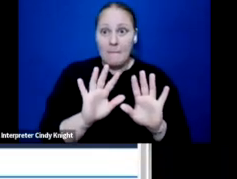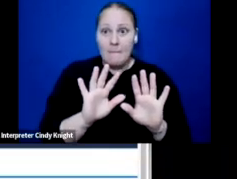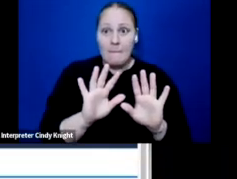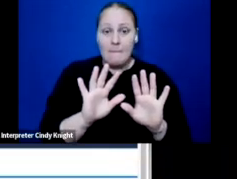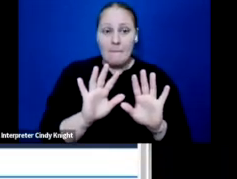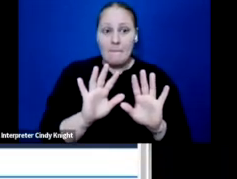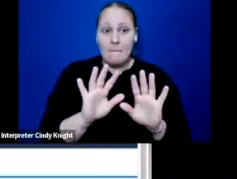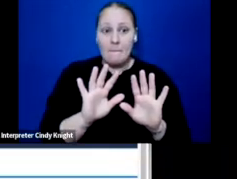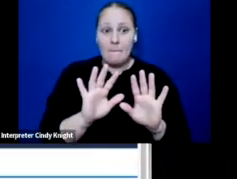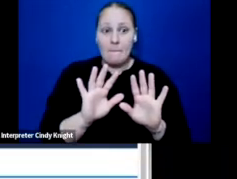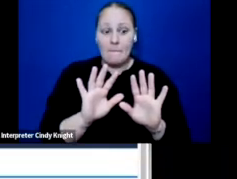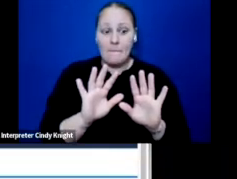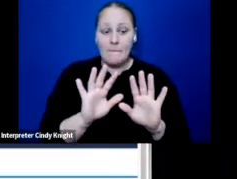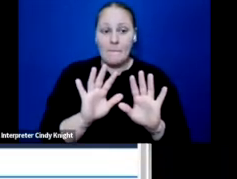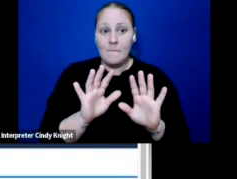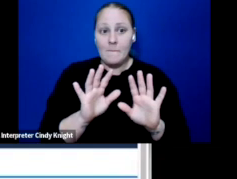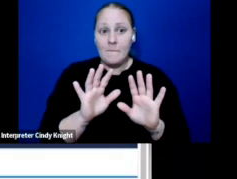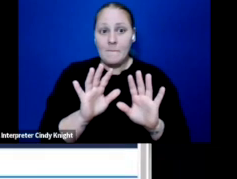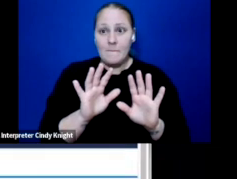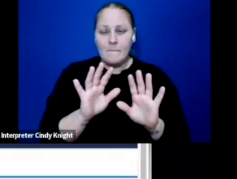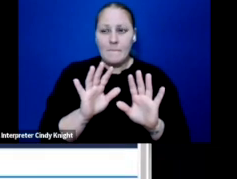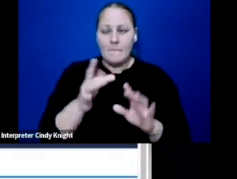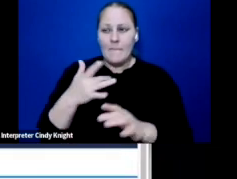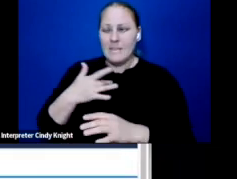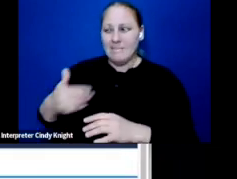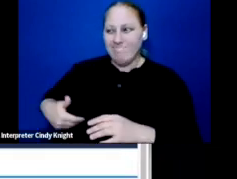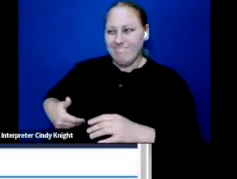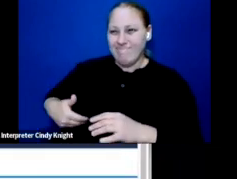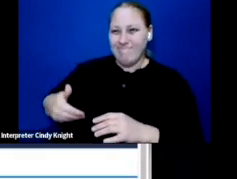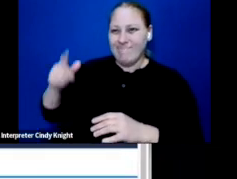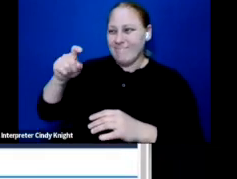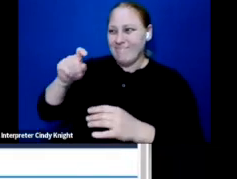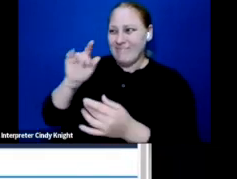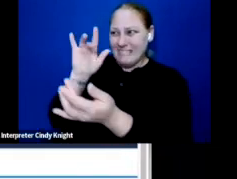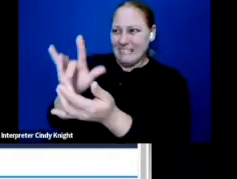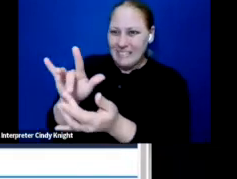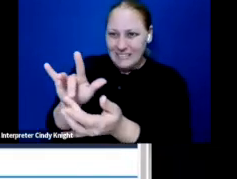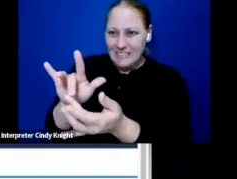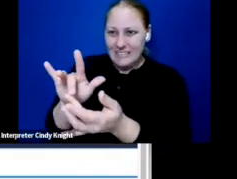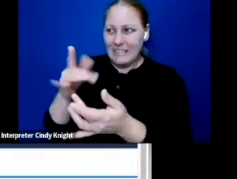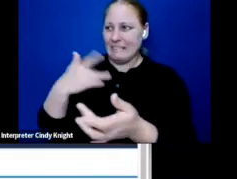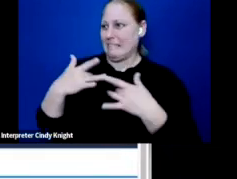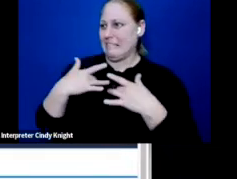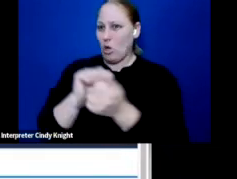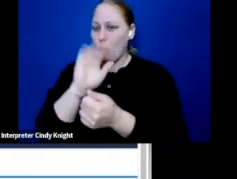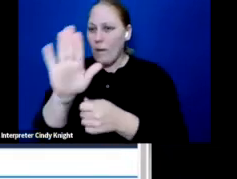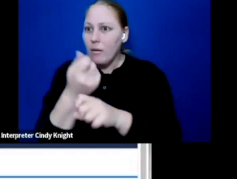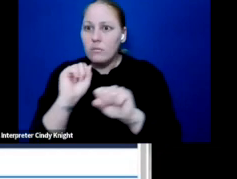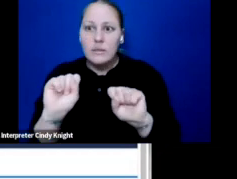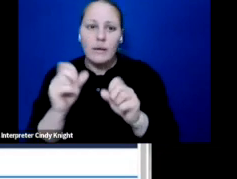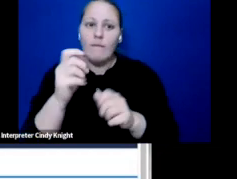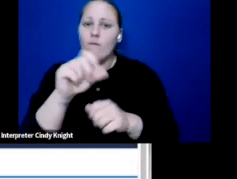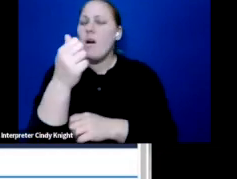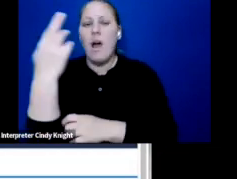I feel a need, or the crisis counselor feels a need to reach back out to the help seeker because they're concerned about their safety,